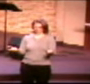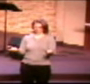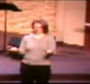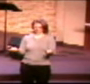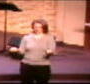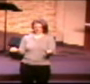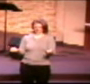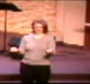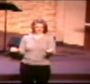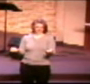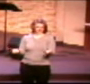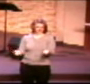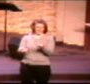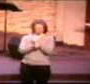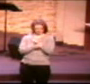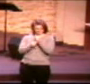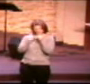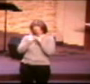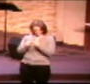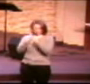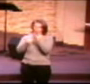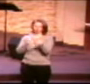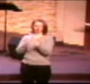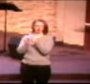And love endures all things.